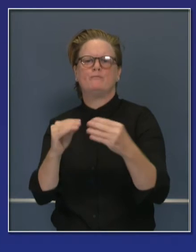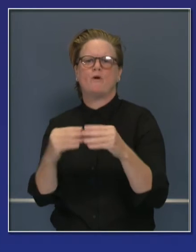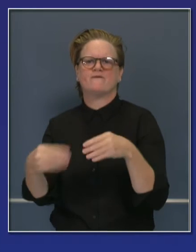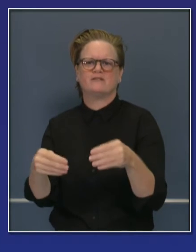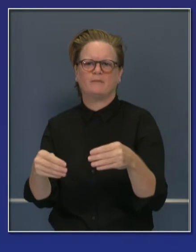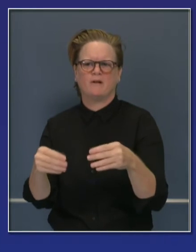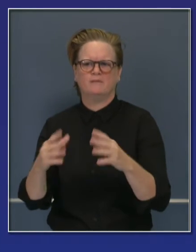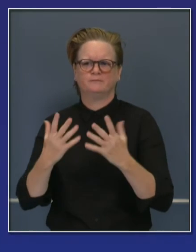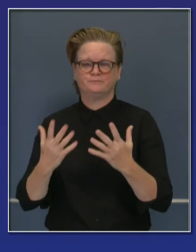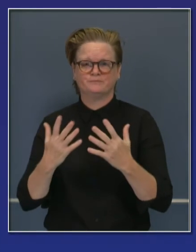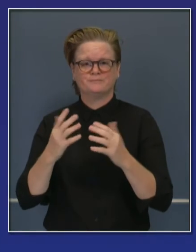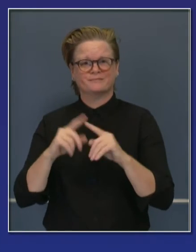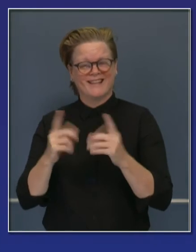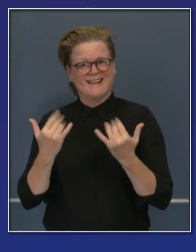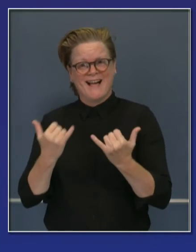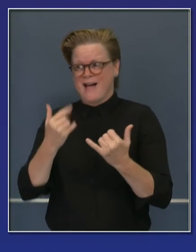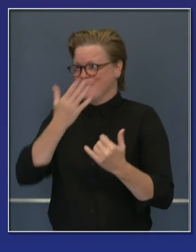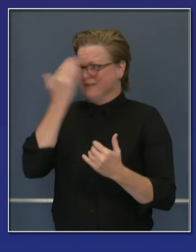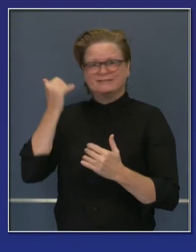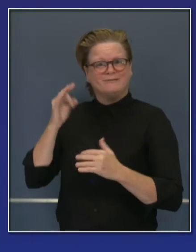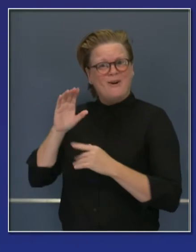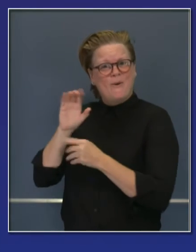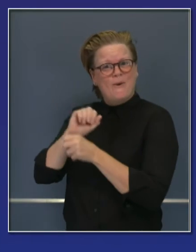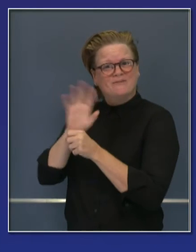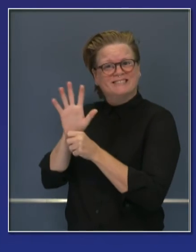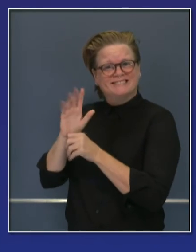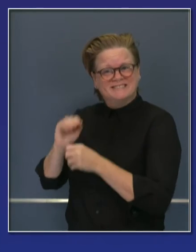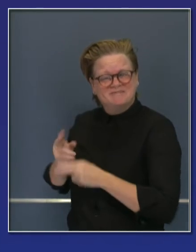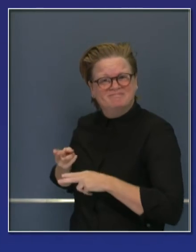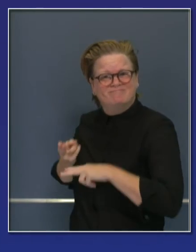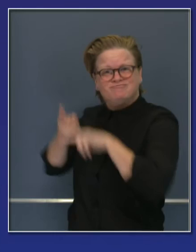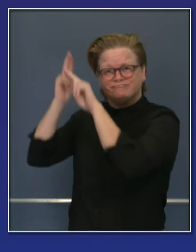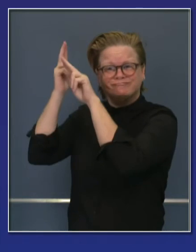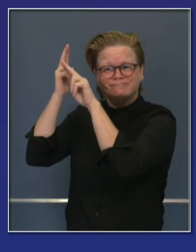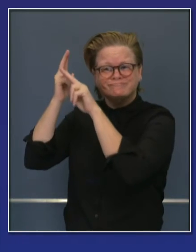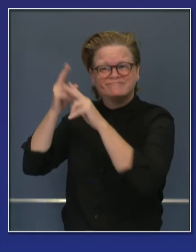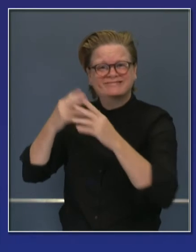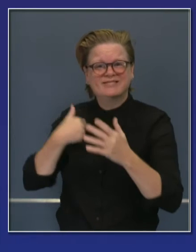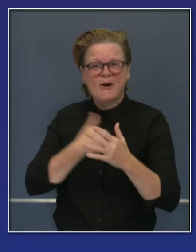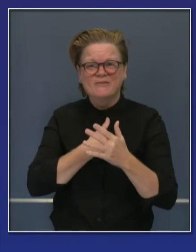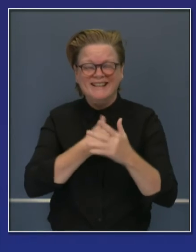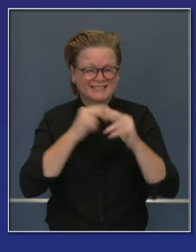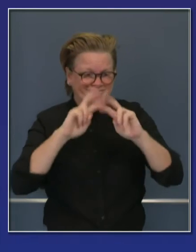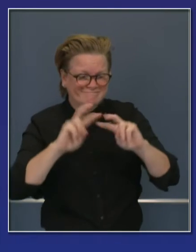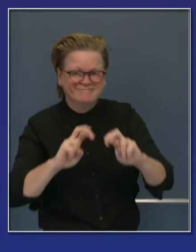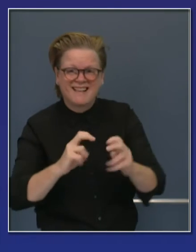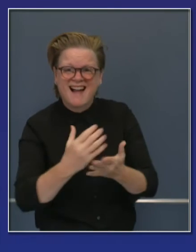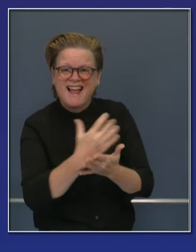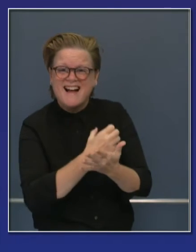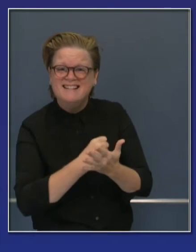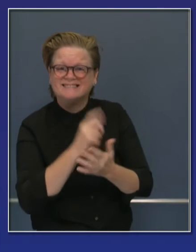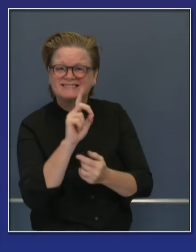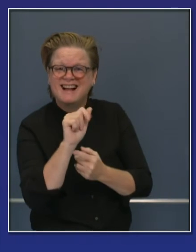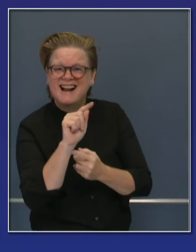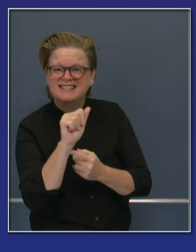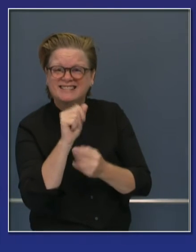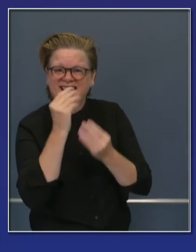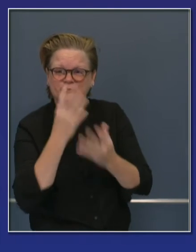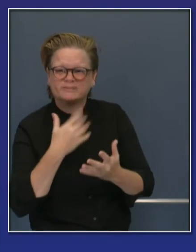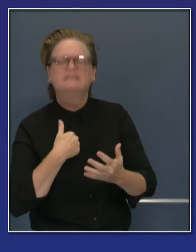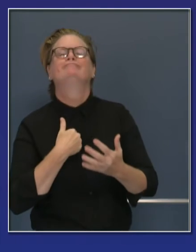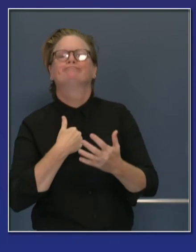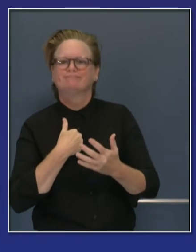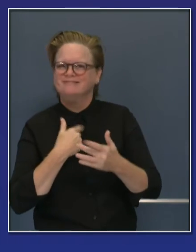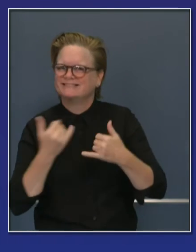moving because of the rate and spread of this disease now to 41 of our 58 counties in that